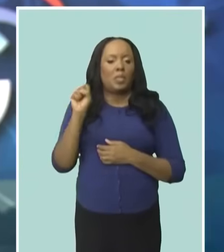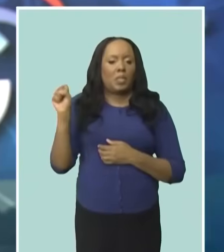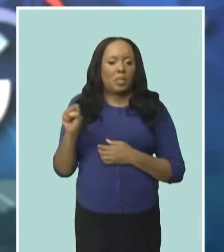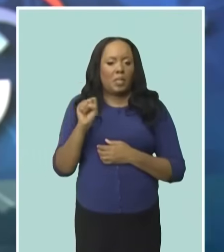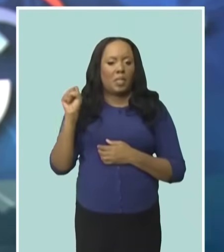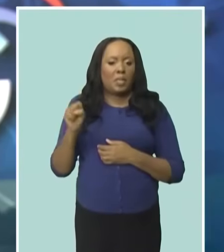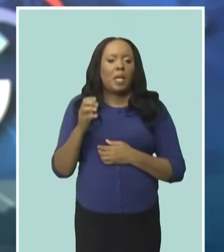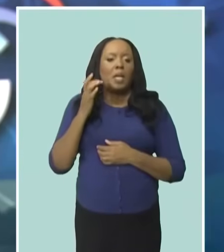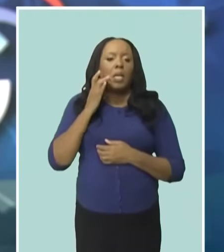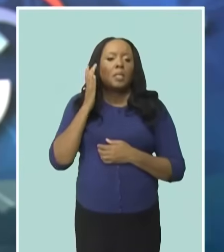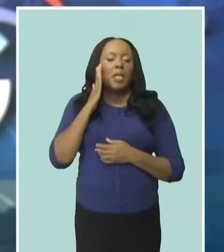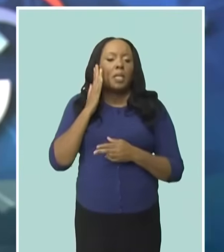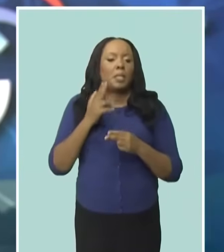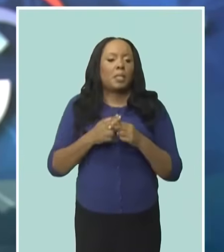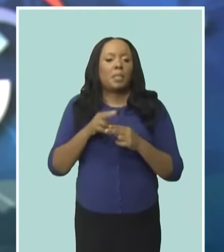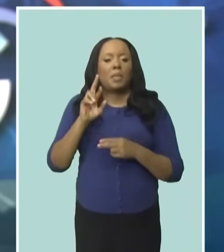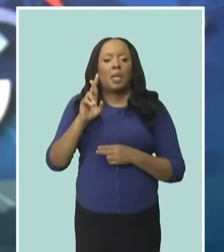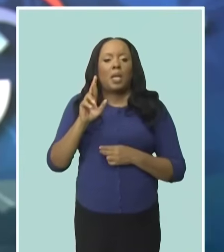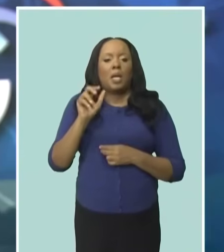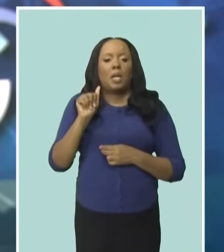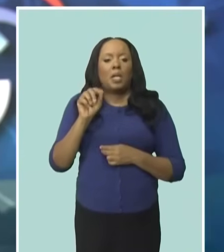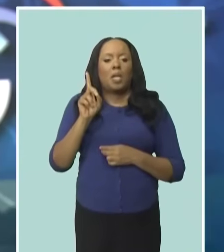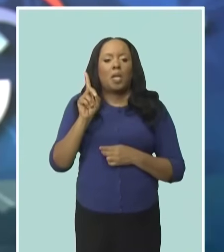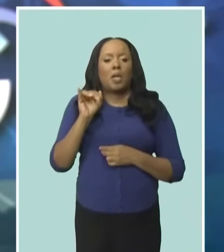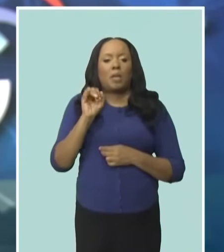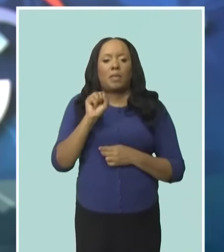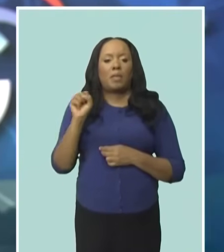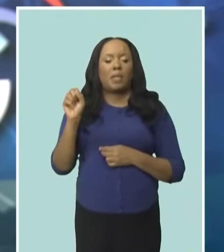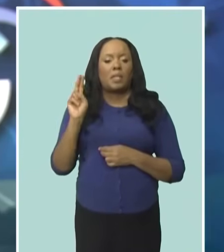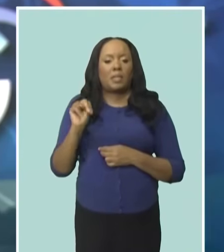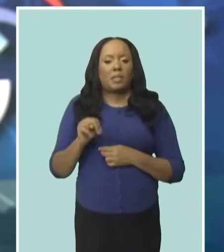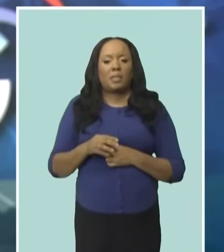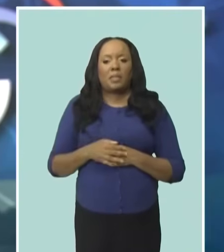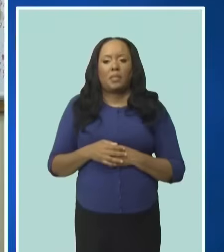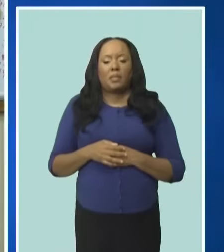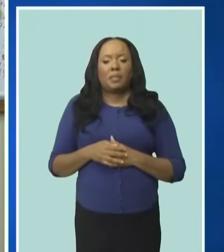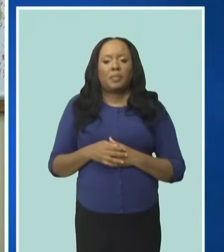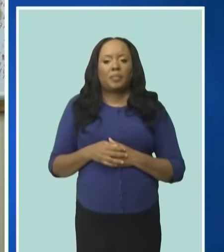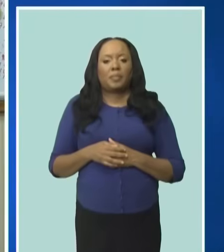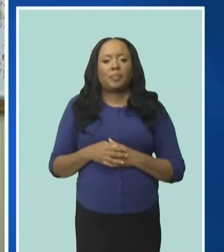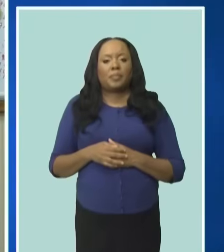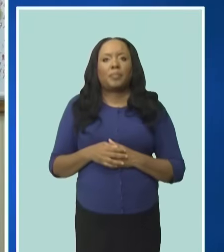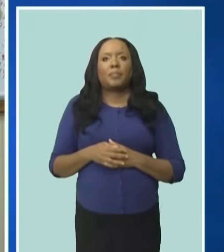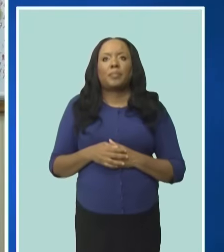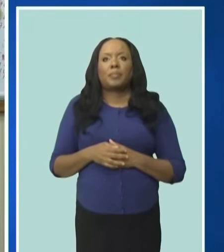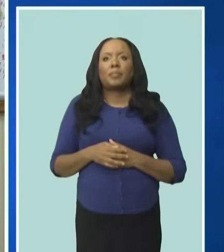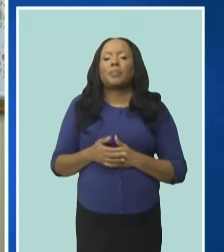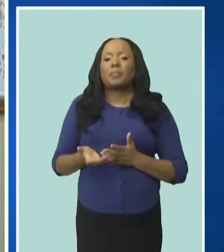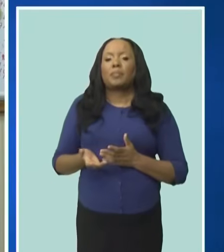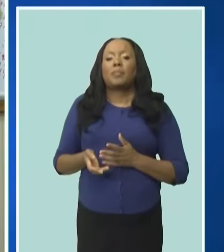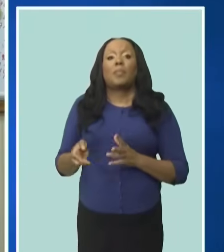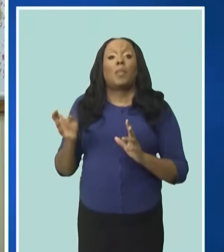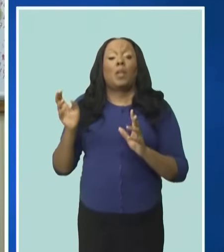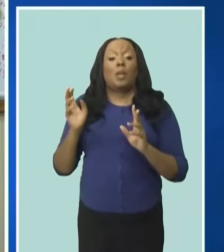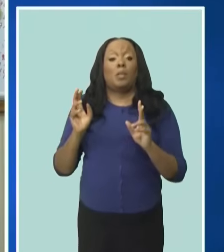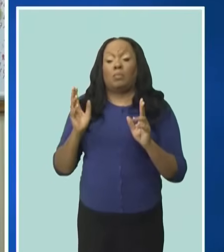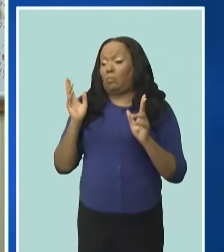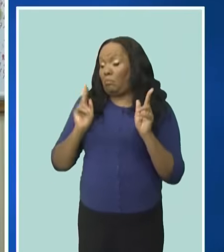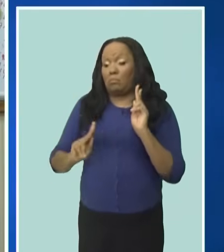Assembly, which will be held this Saturday at the Radisson Aquatica. Praedial larceny continues to be a